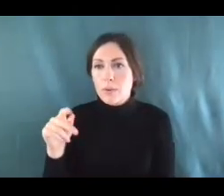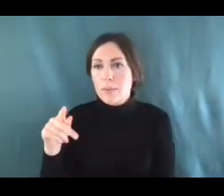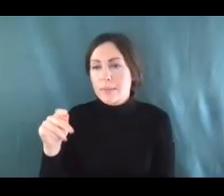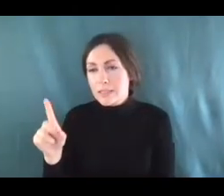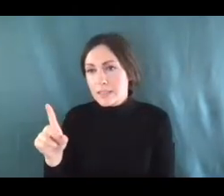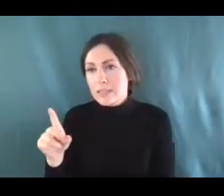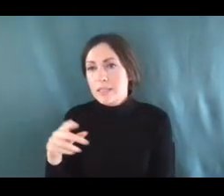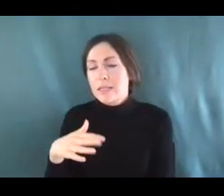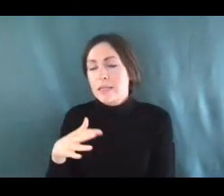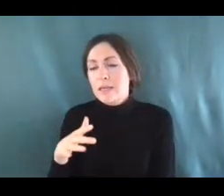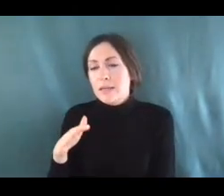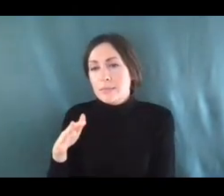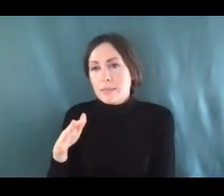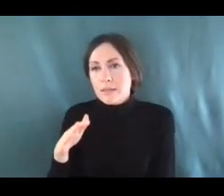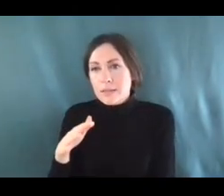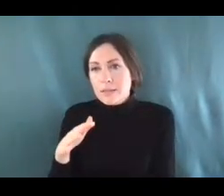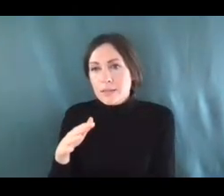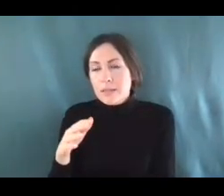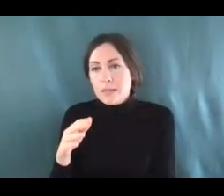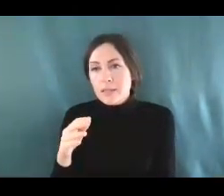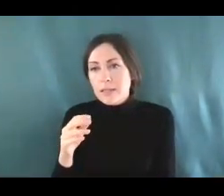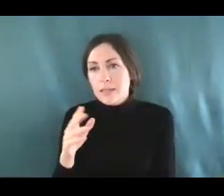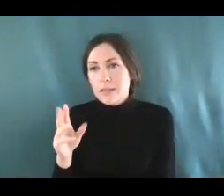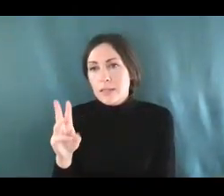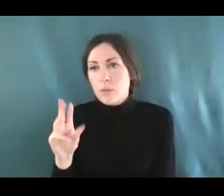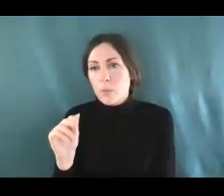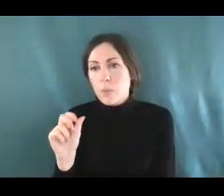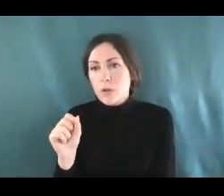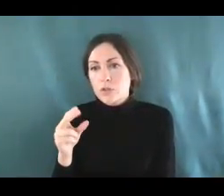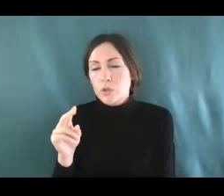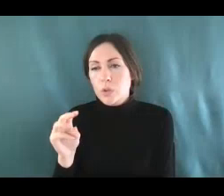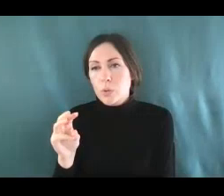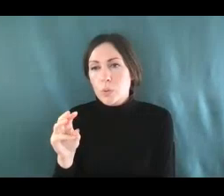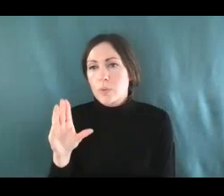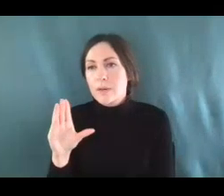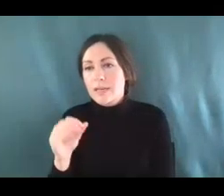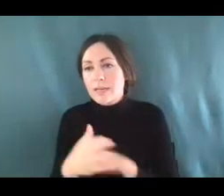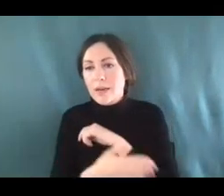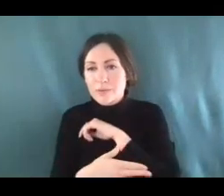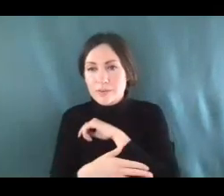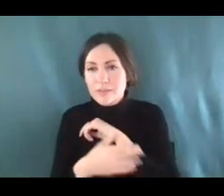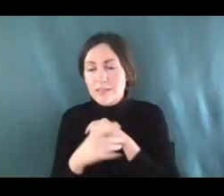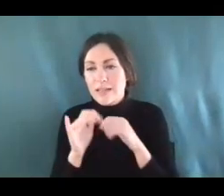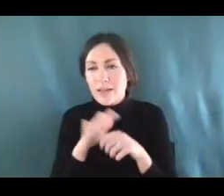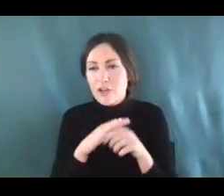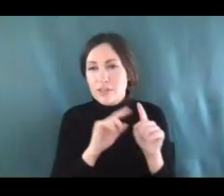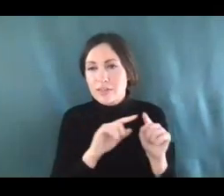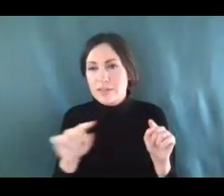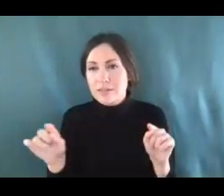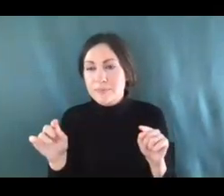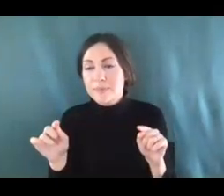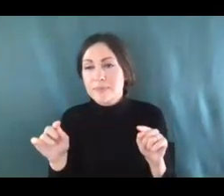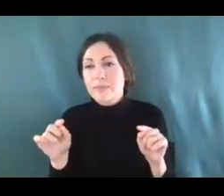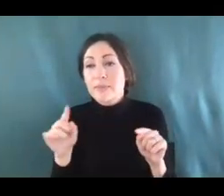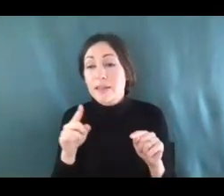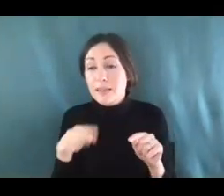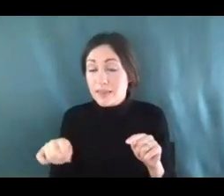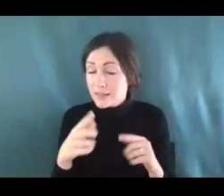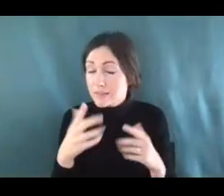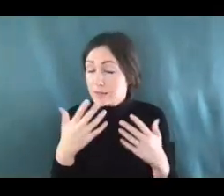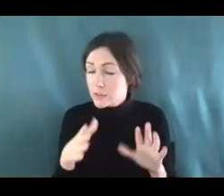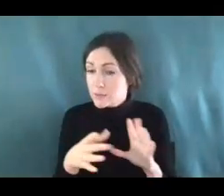PD. We will just in the Washoe County and Carson City area, we're still working through that as well. And they mentioned behavioral health and mental